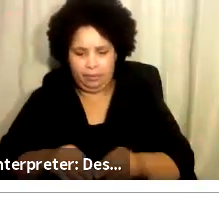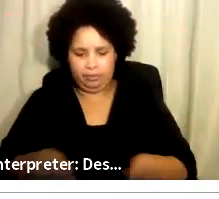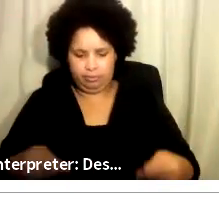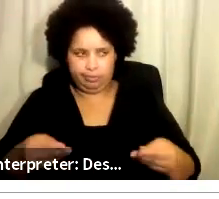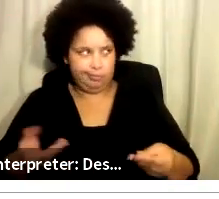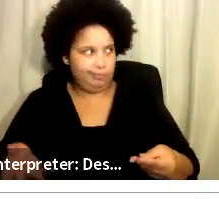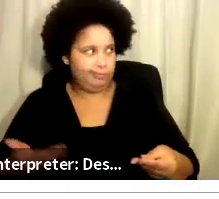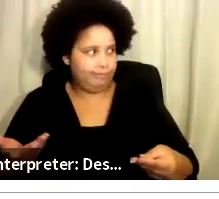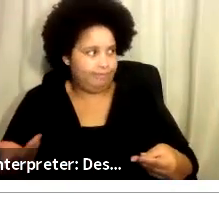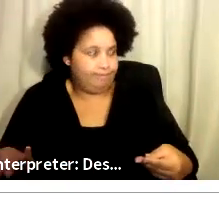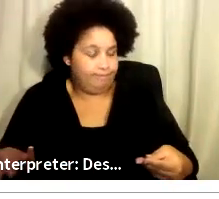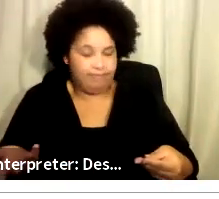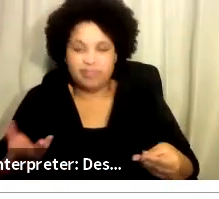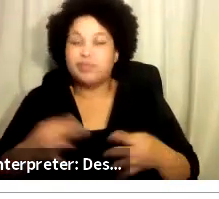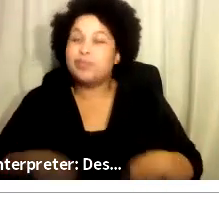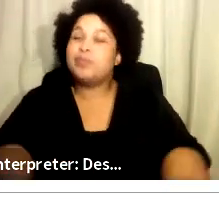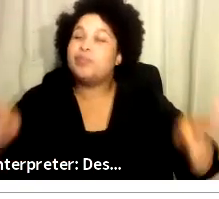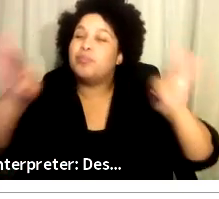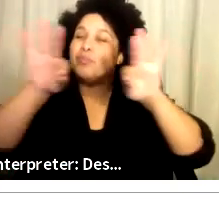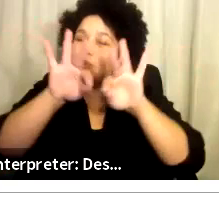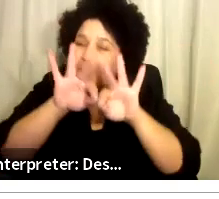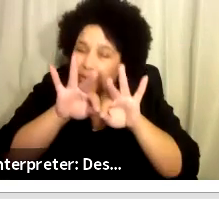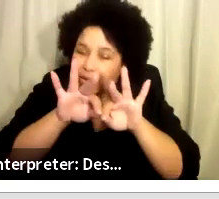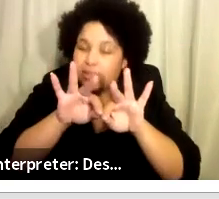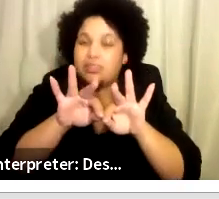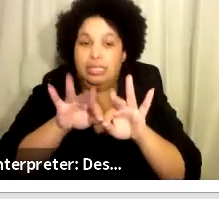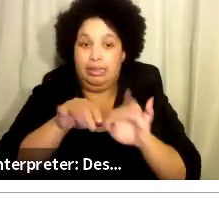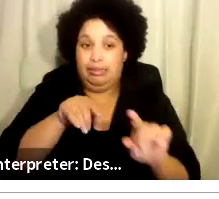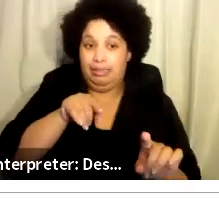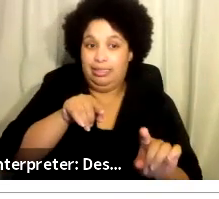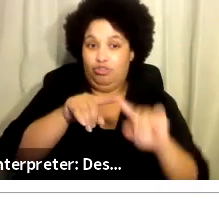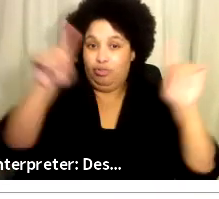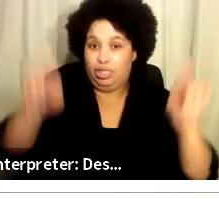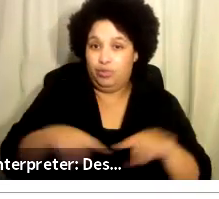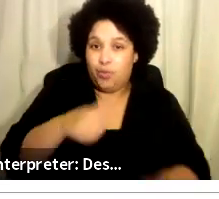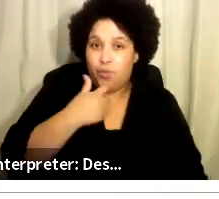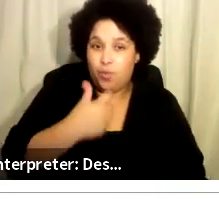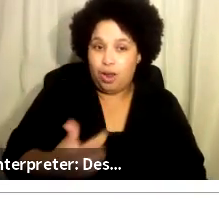department. So it is very important that once you get to this screen, that you